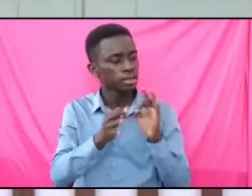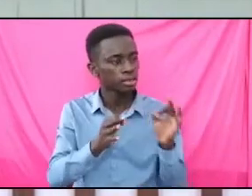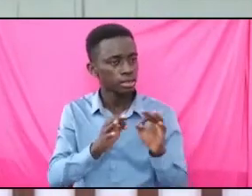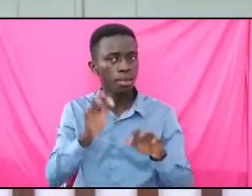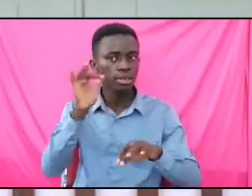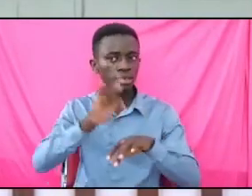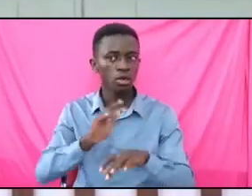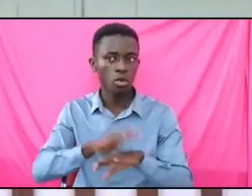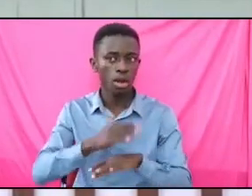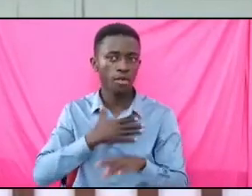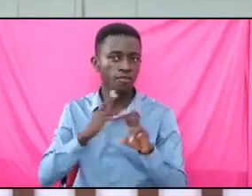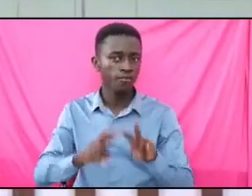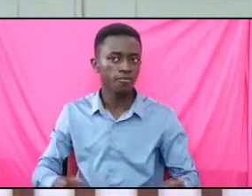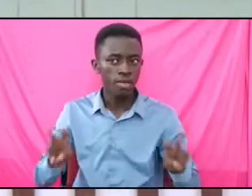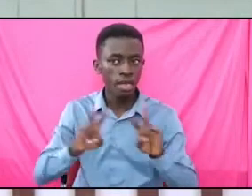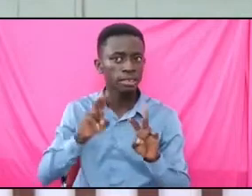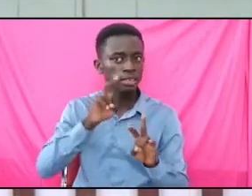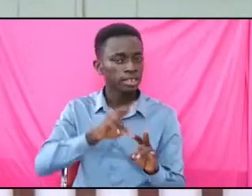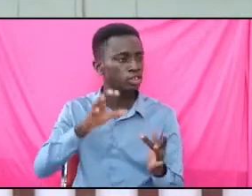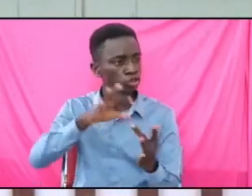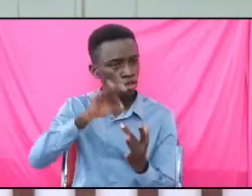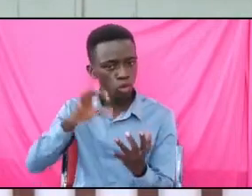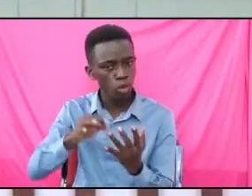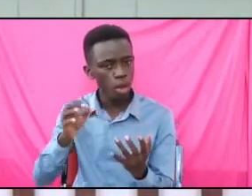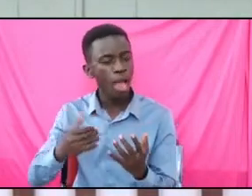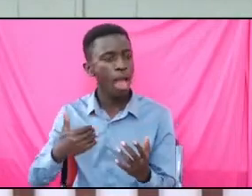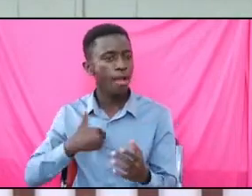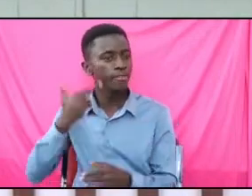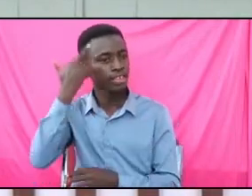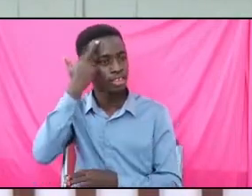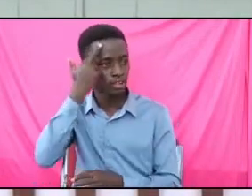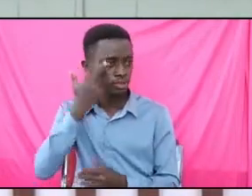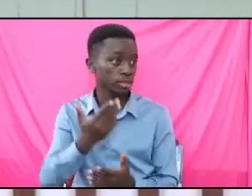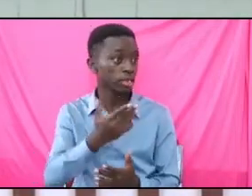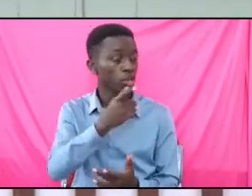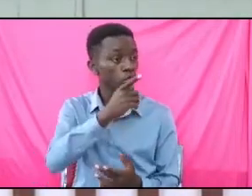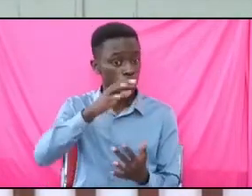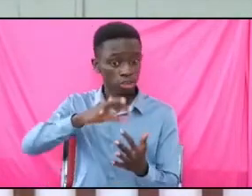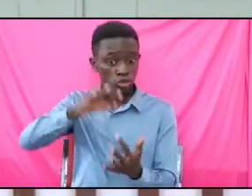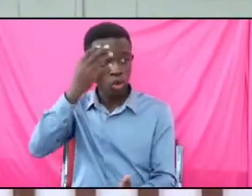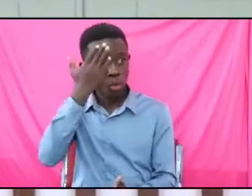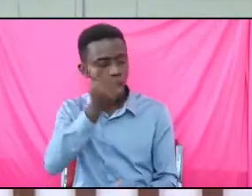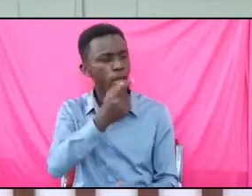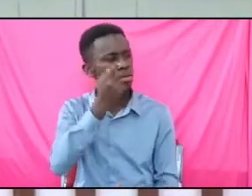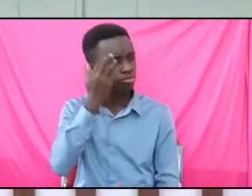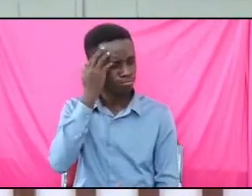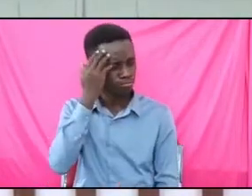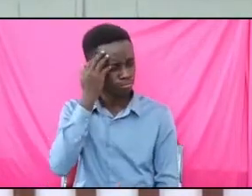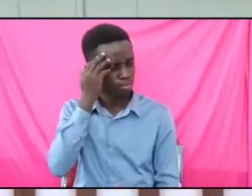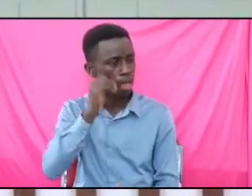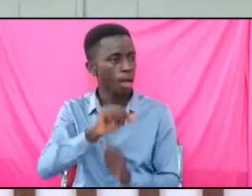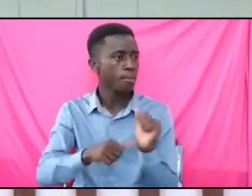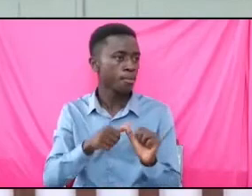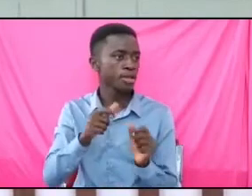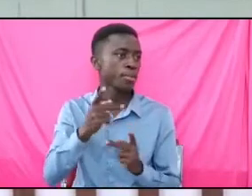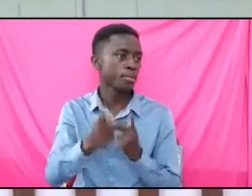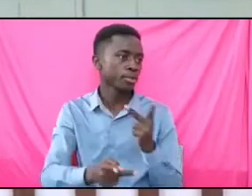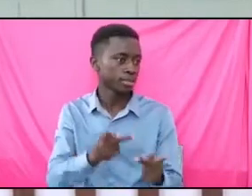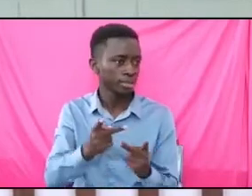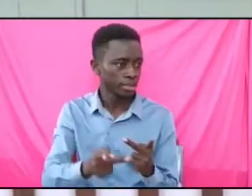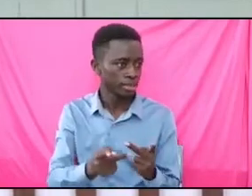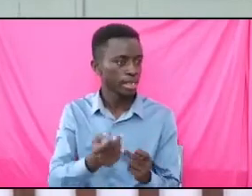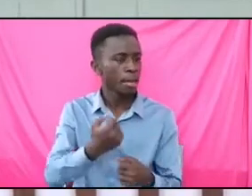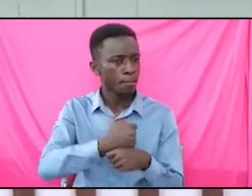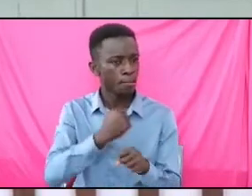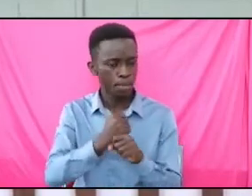Choices are also connected with the results. You make a choice because you have thought through the process and made a decision on that